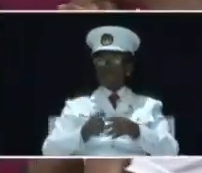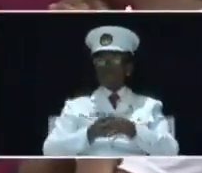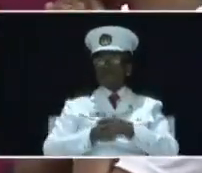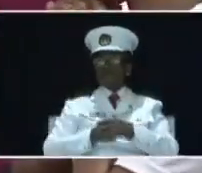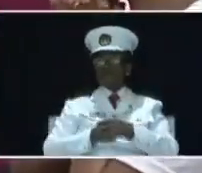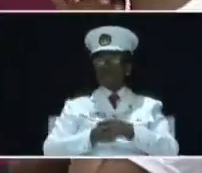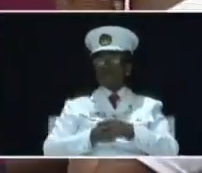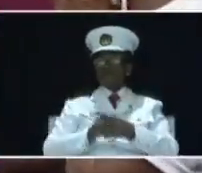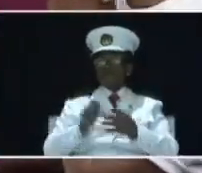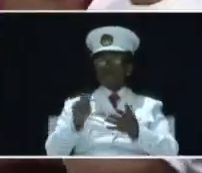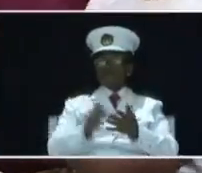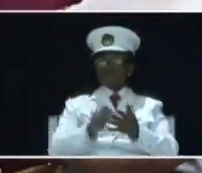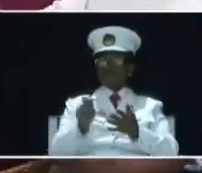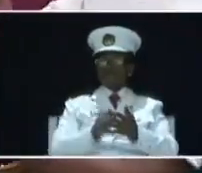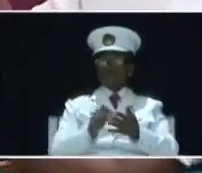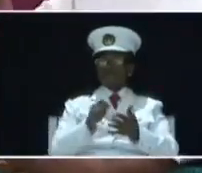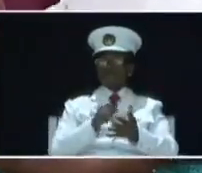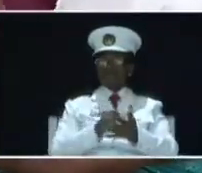Write it down.